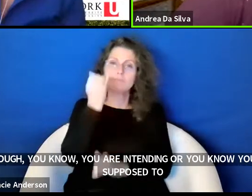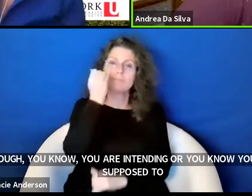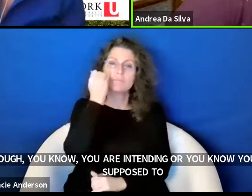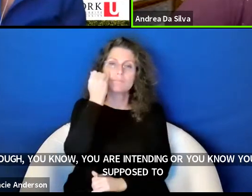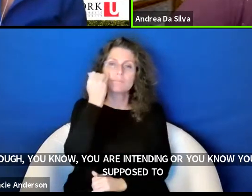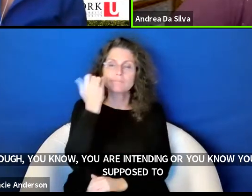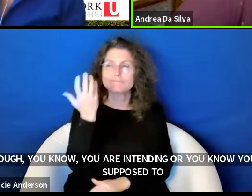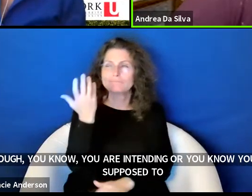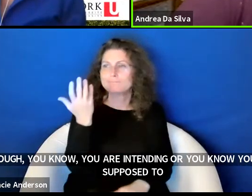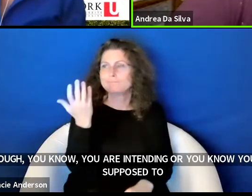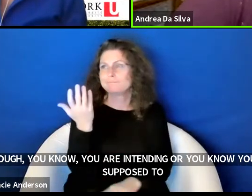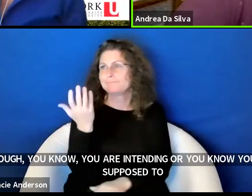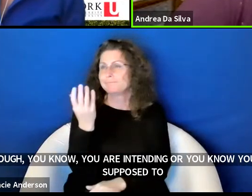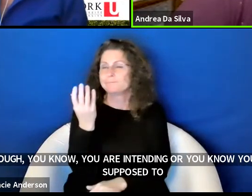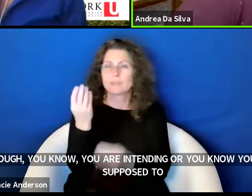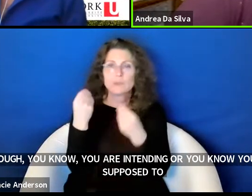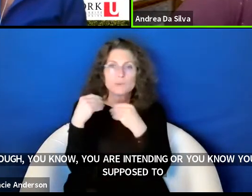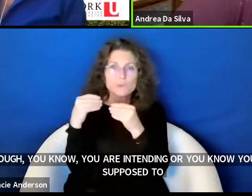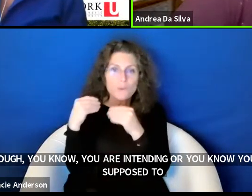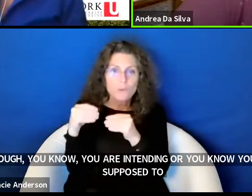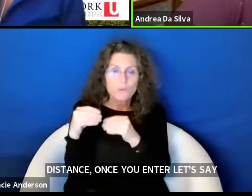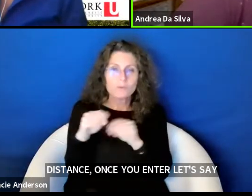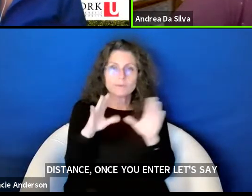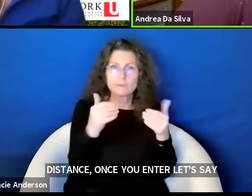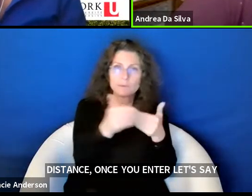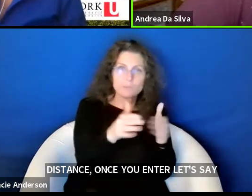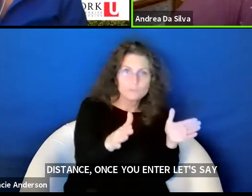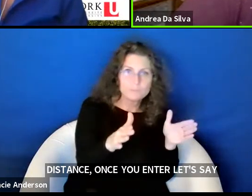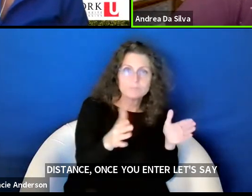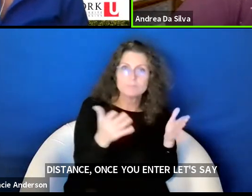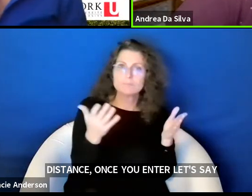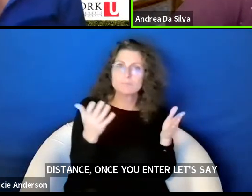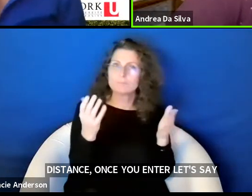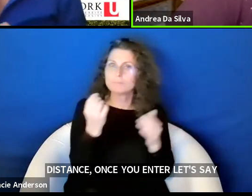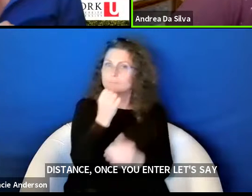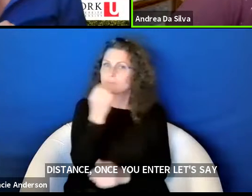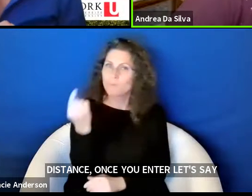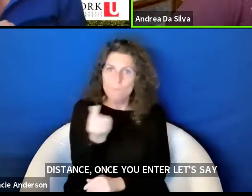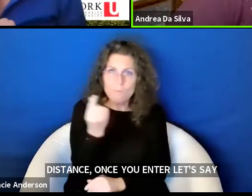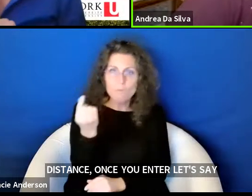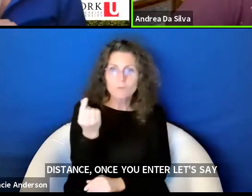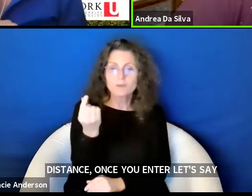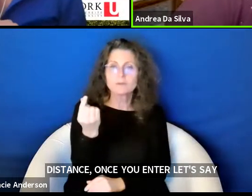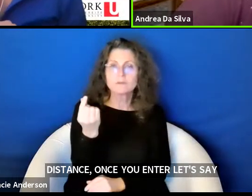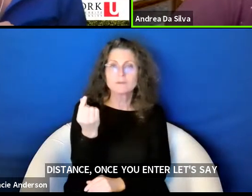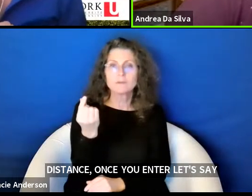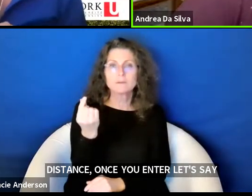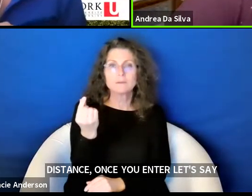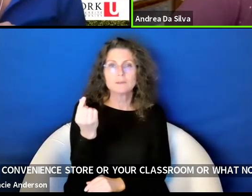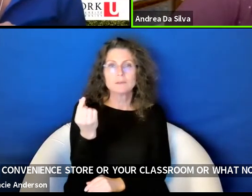or your classroom or whatnot, it's not always that you